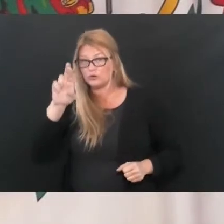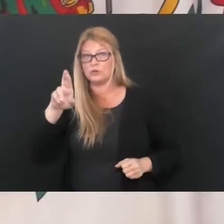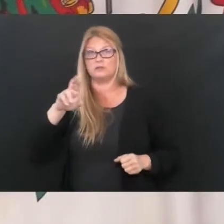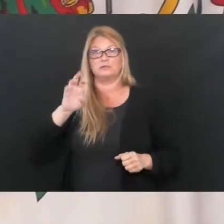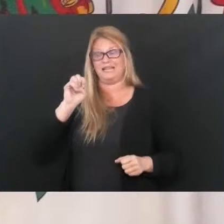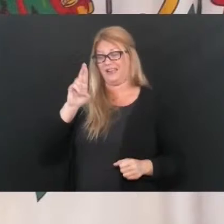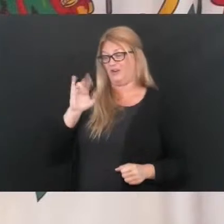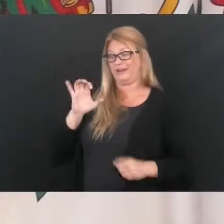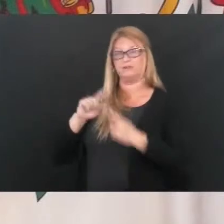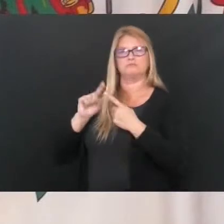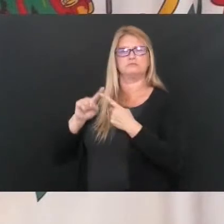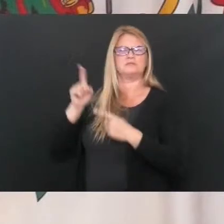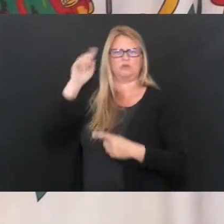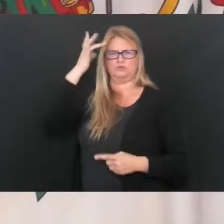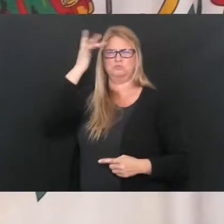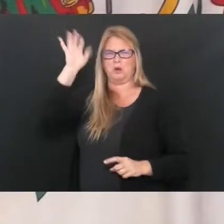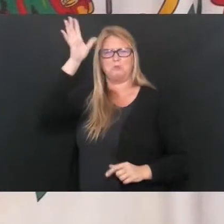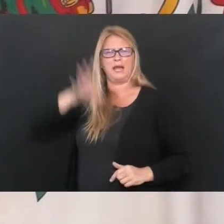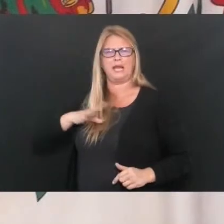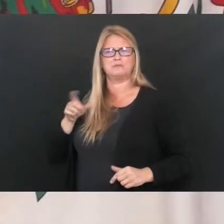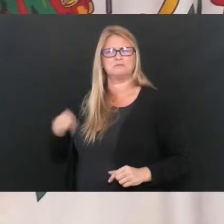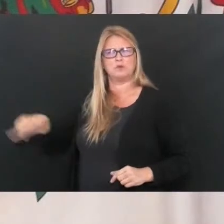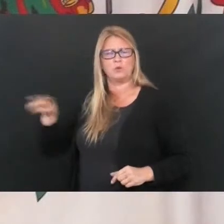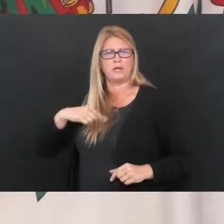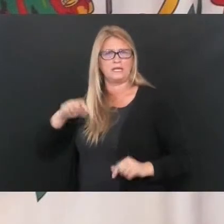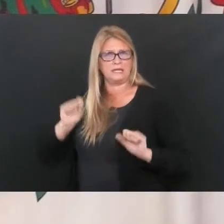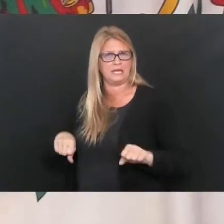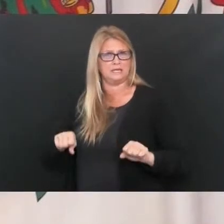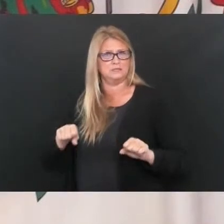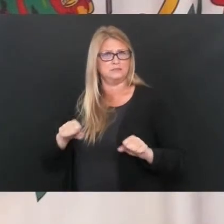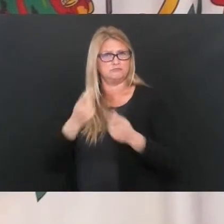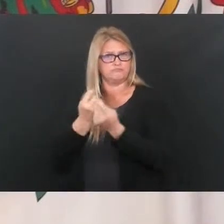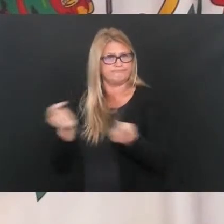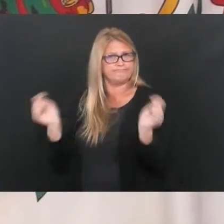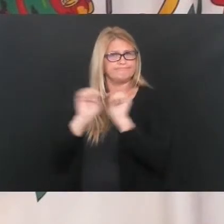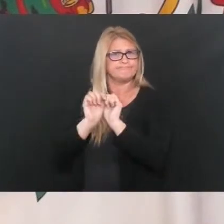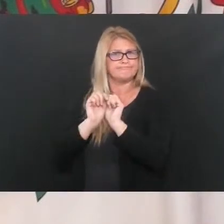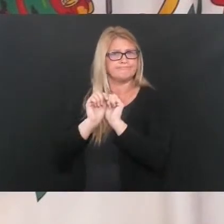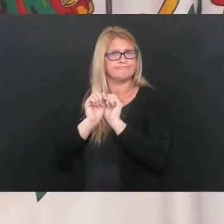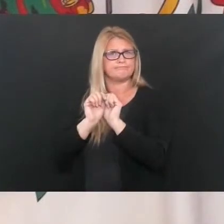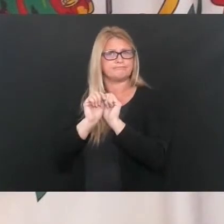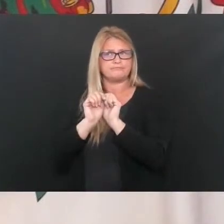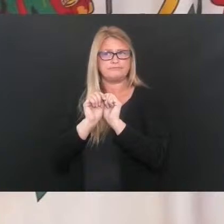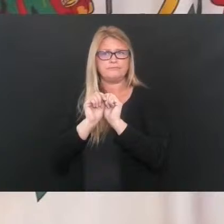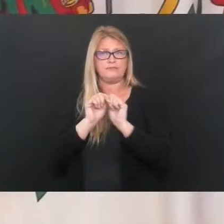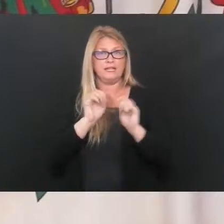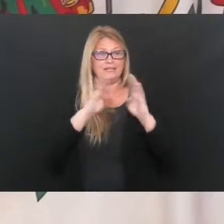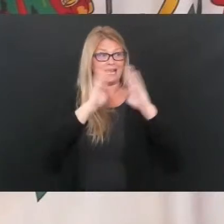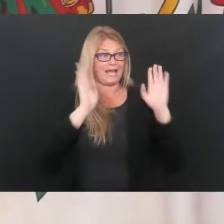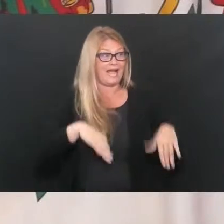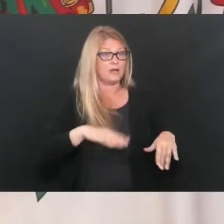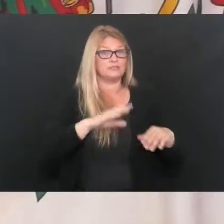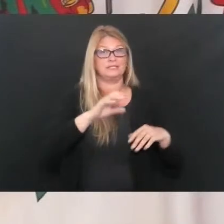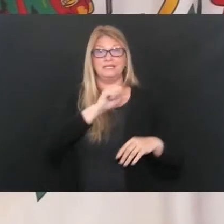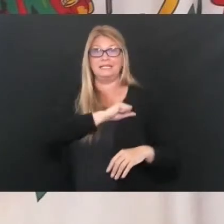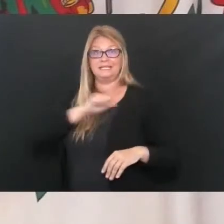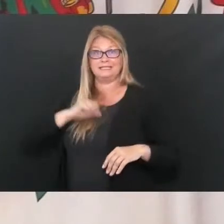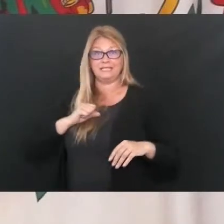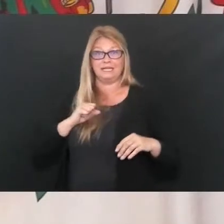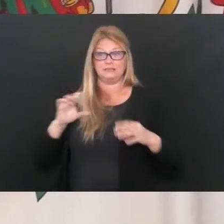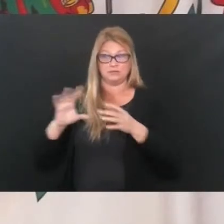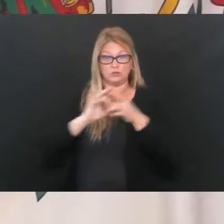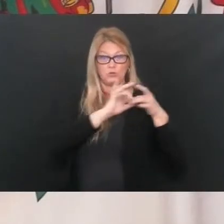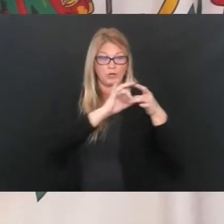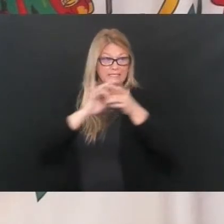he's a really smart guy. And if we can get the House, you know, the House and the Senate to start working together,